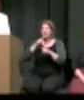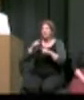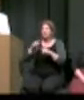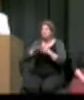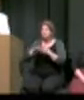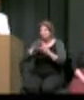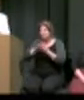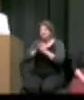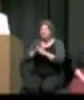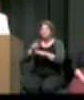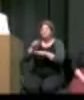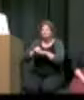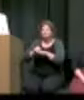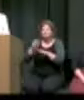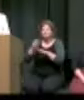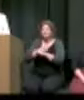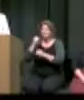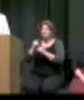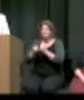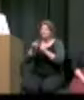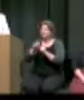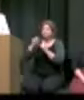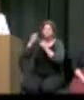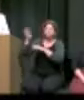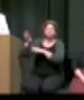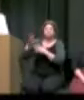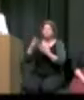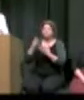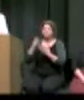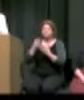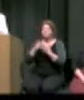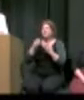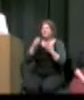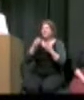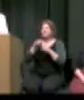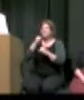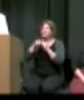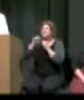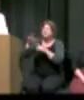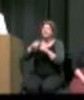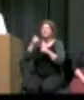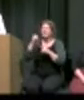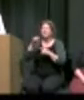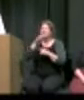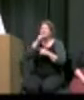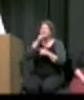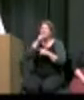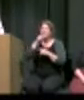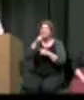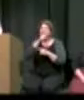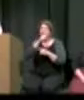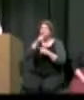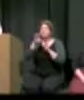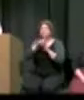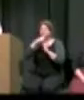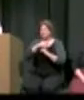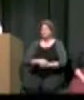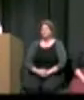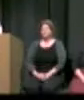material prior to final placement. So final placement is that like yellow-orange boundary that's on the map.